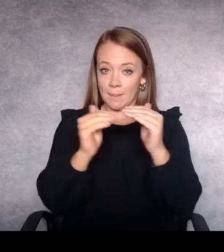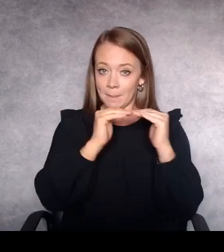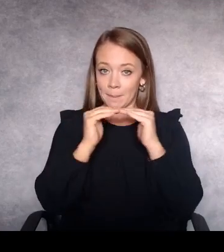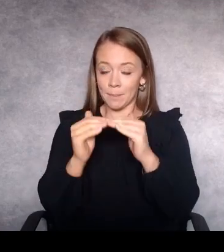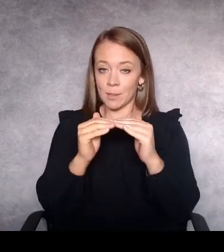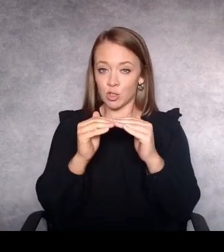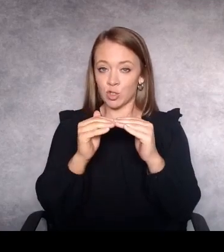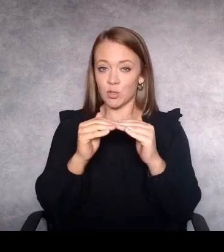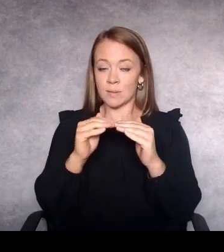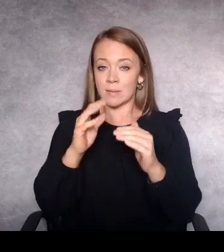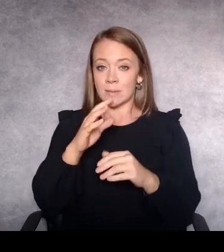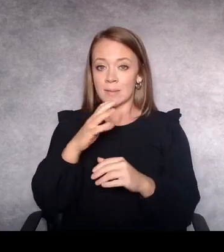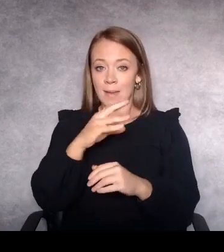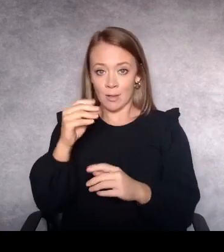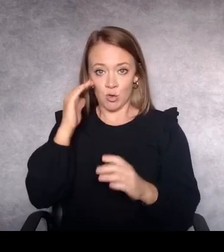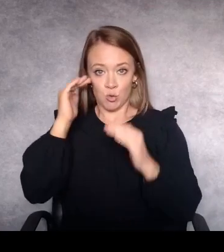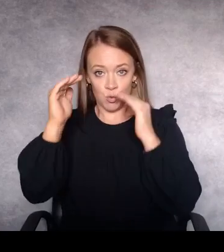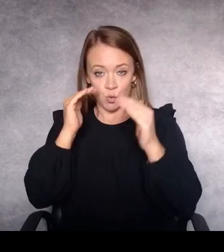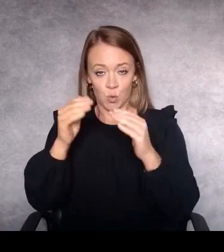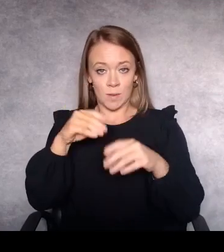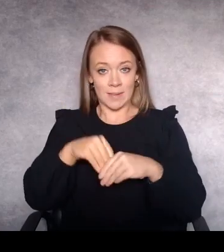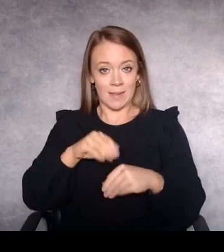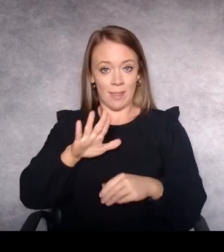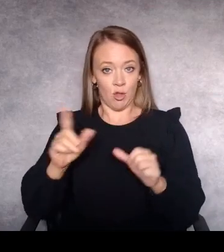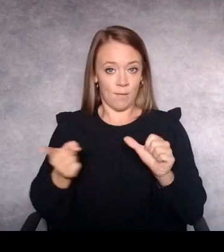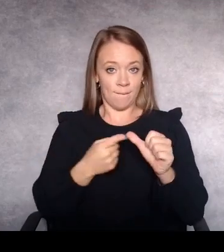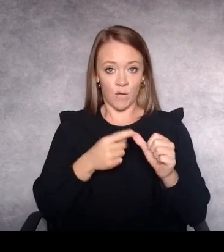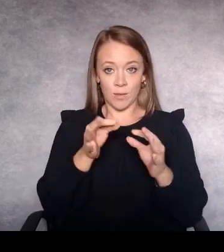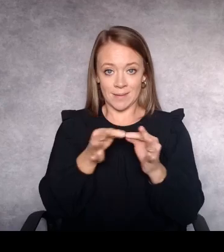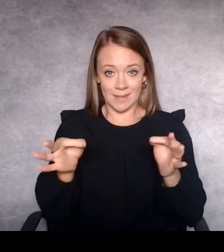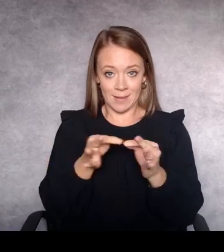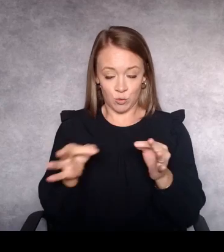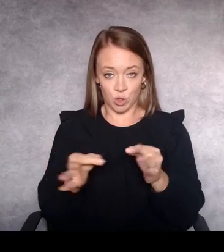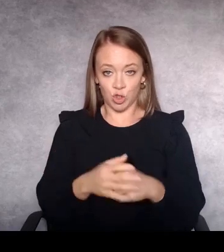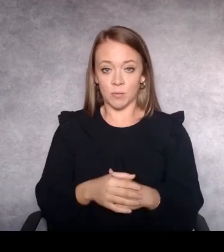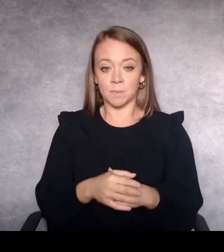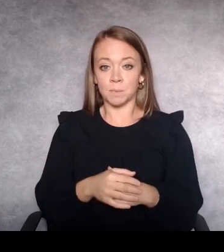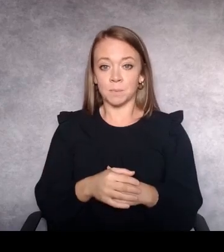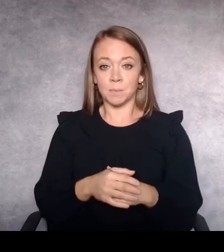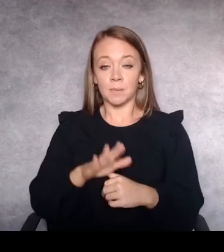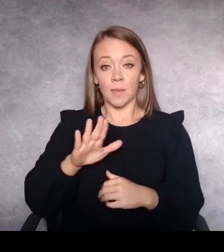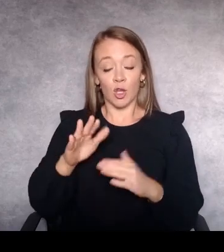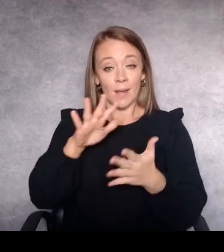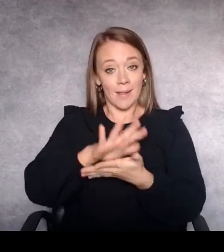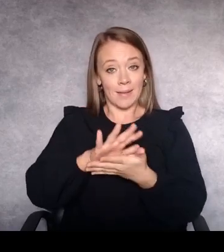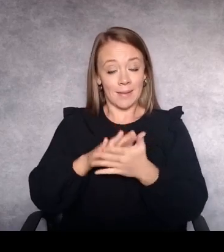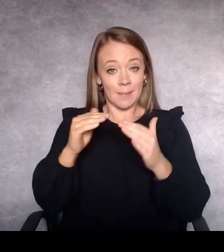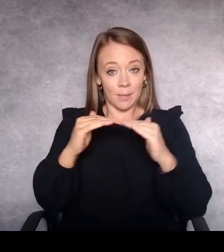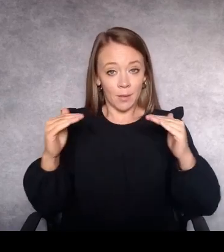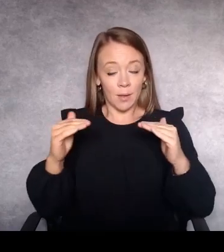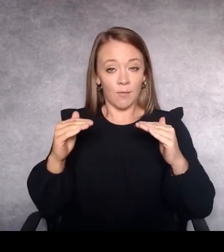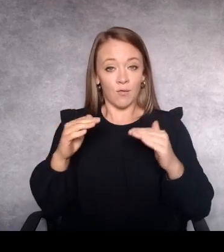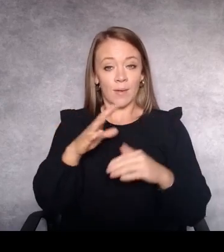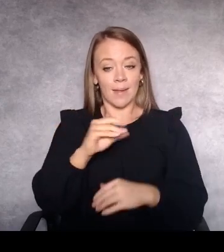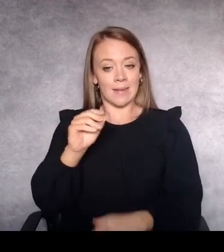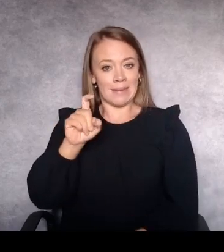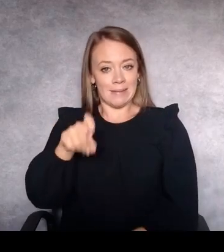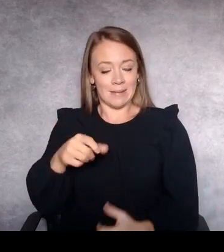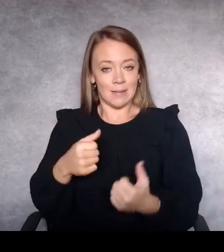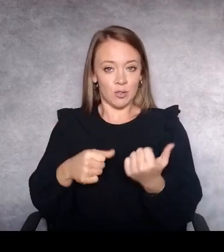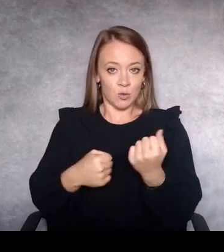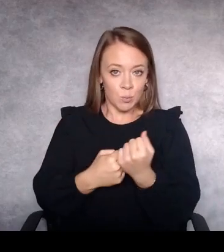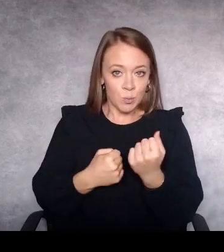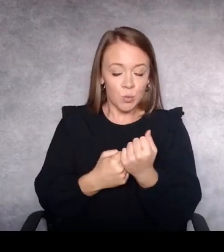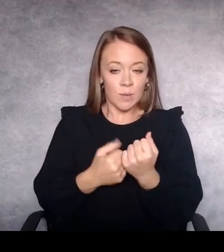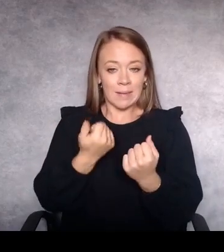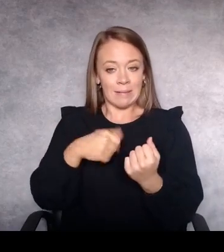and professional personnel in the child's language and communication mode, academic level and full range of needs,